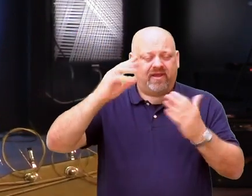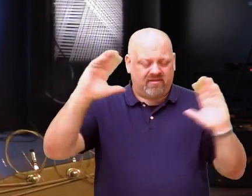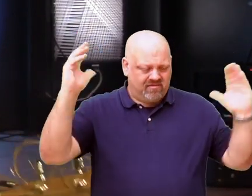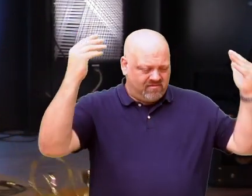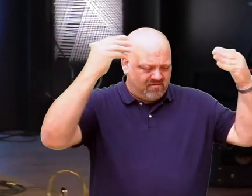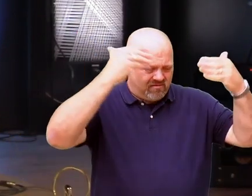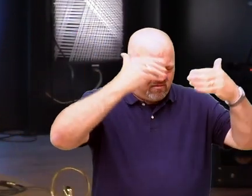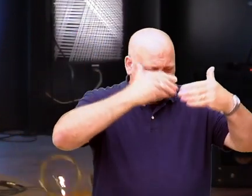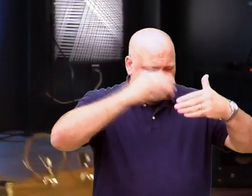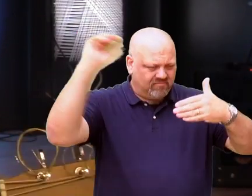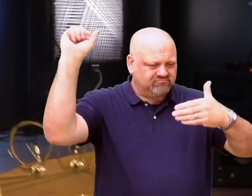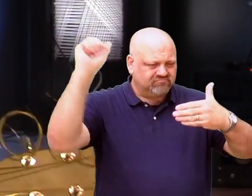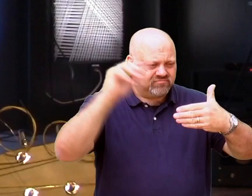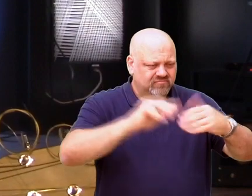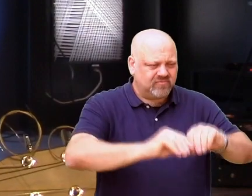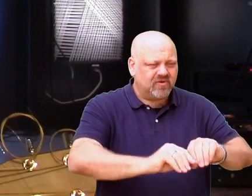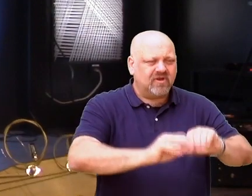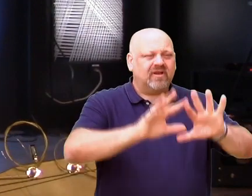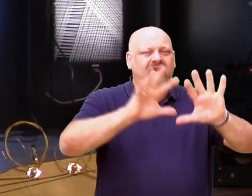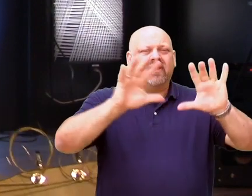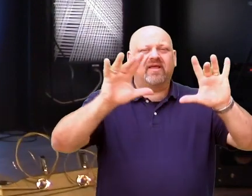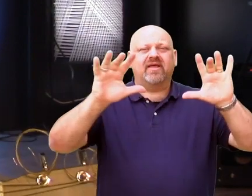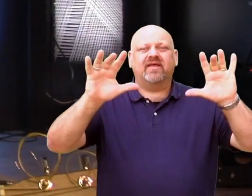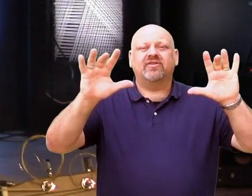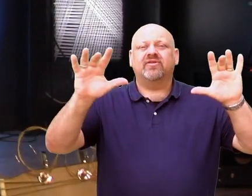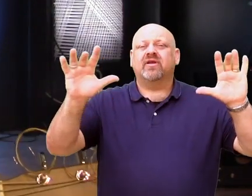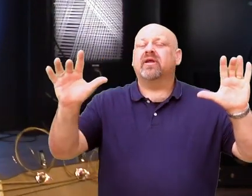bring light to the